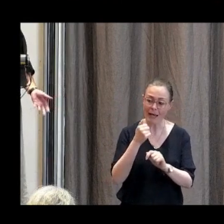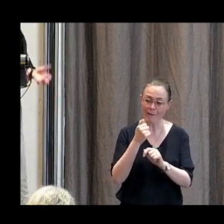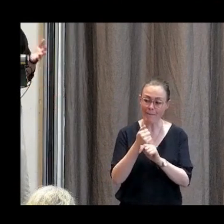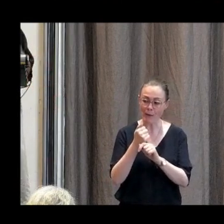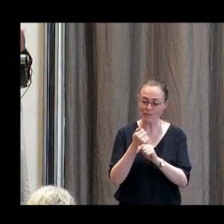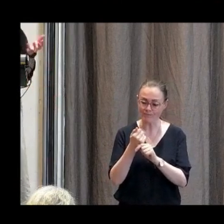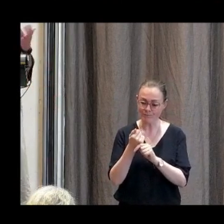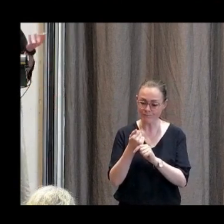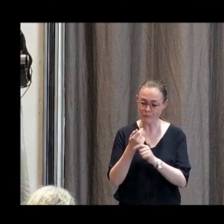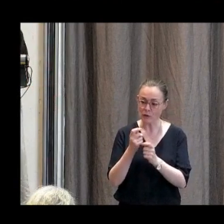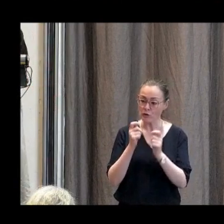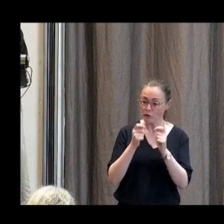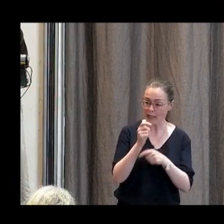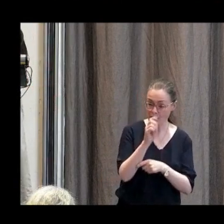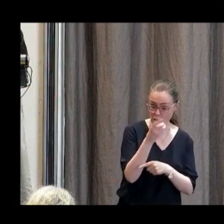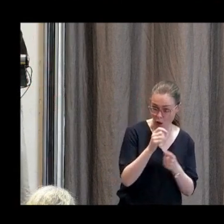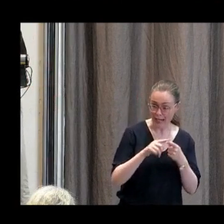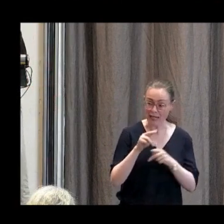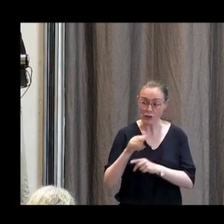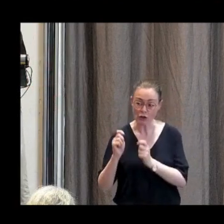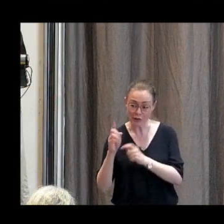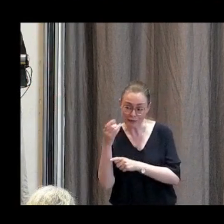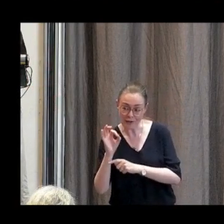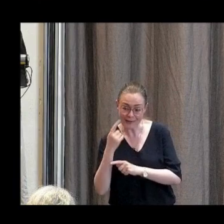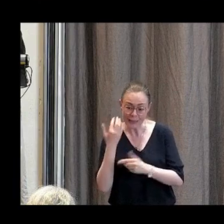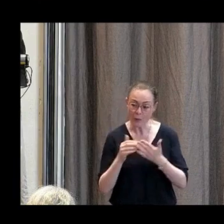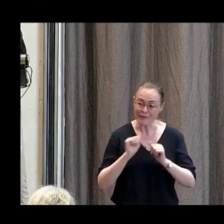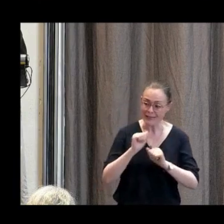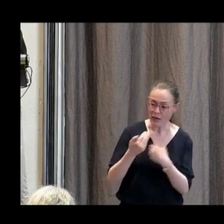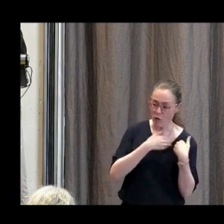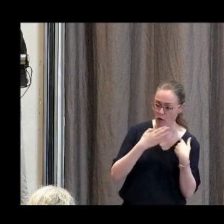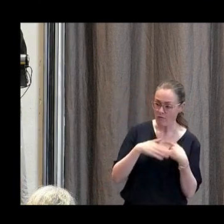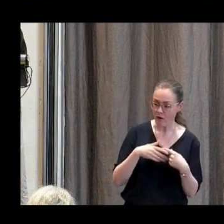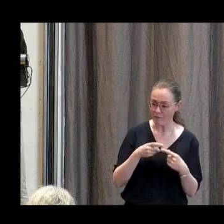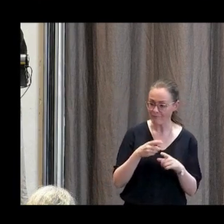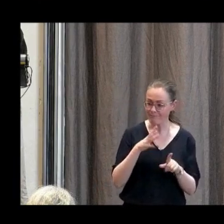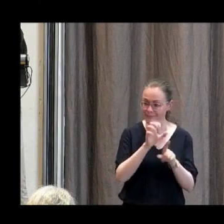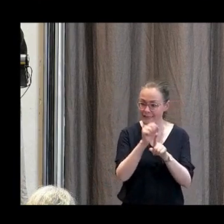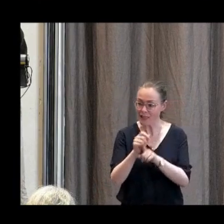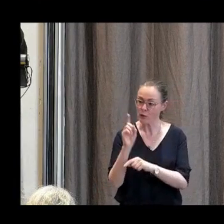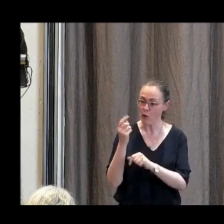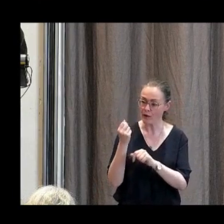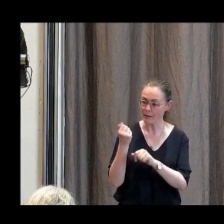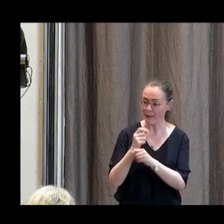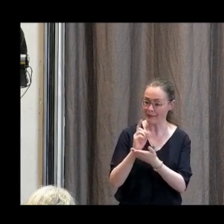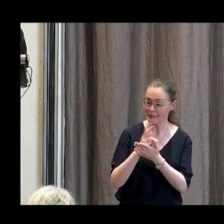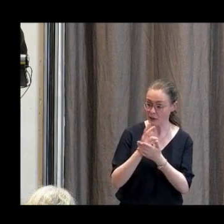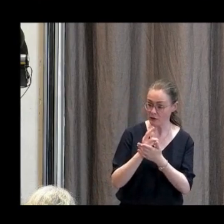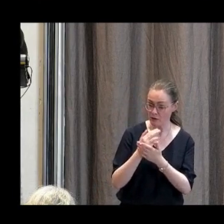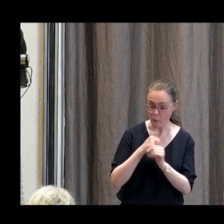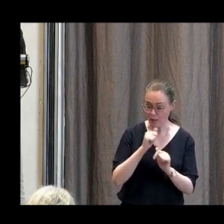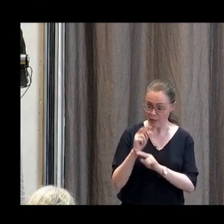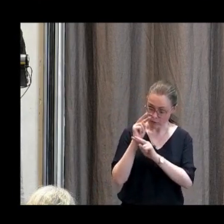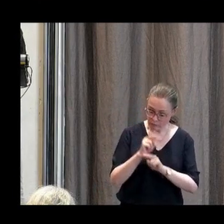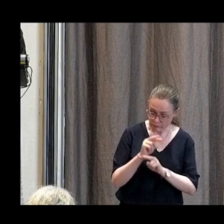role that trained and untrained dogs have in the detection and warning of seizures. So we were able to look at this